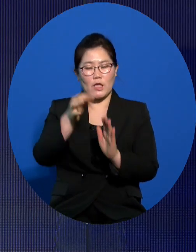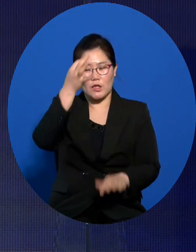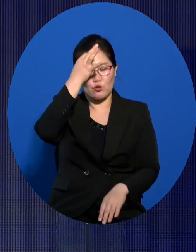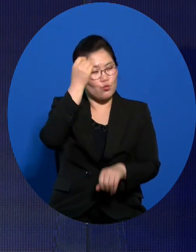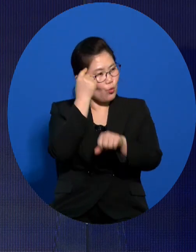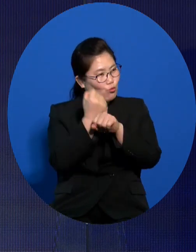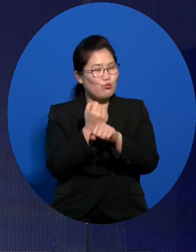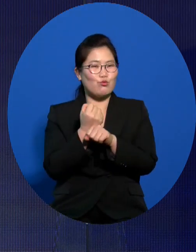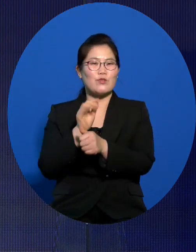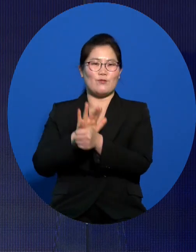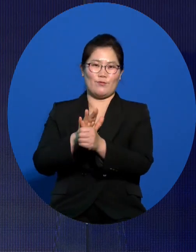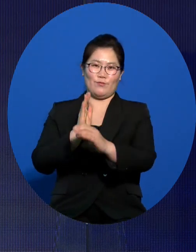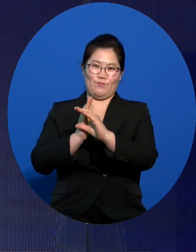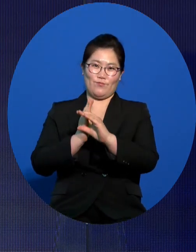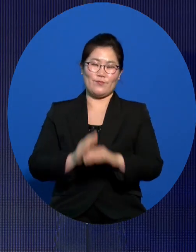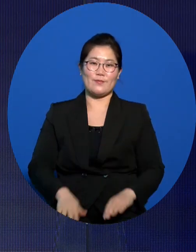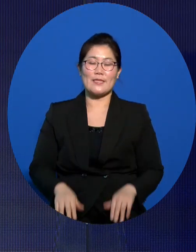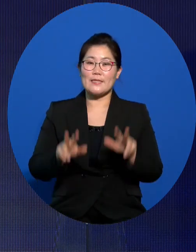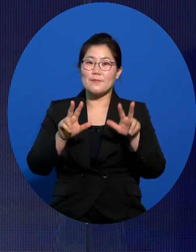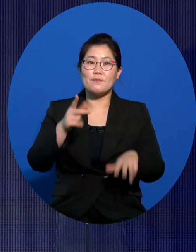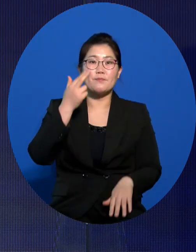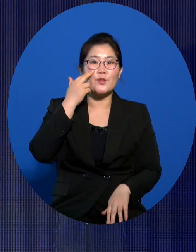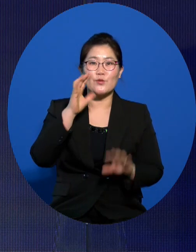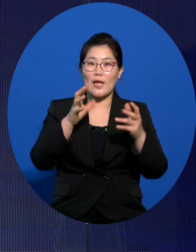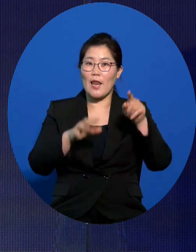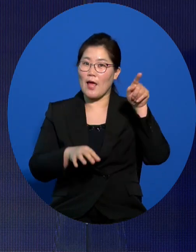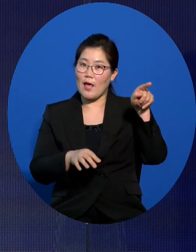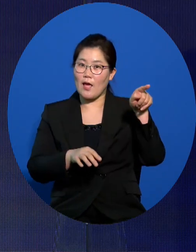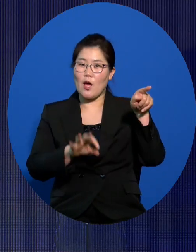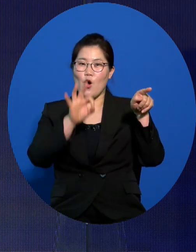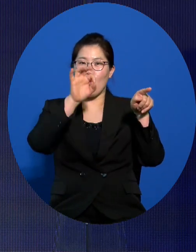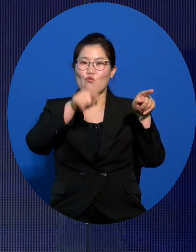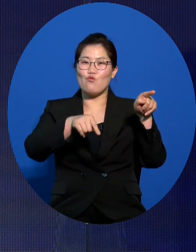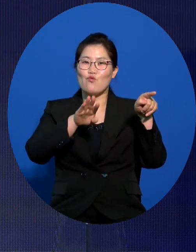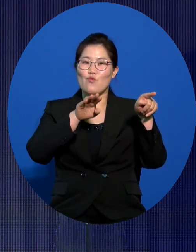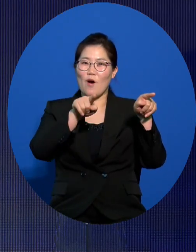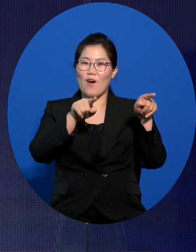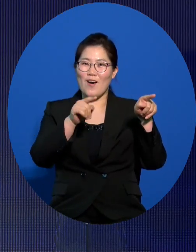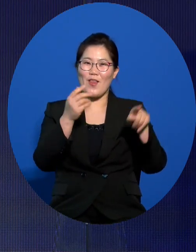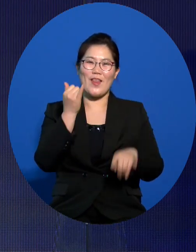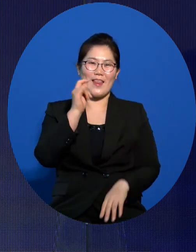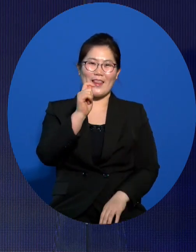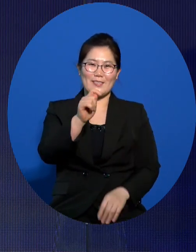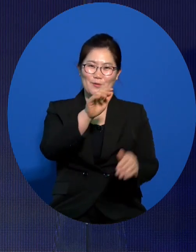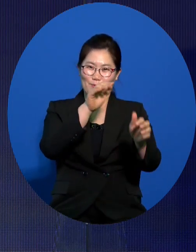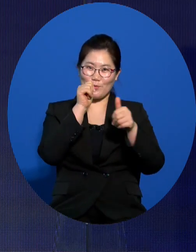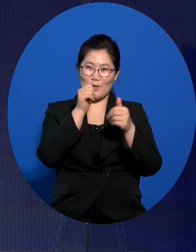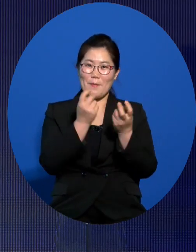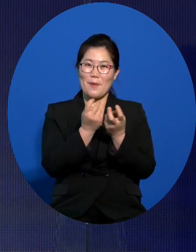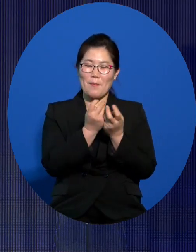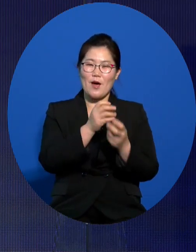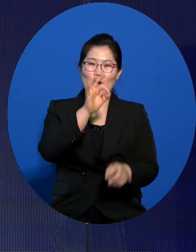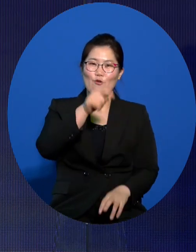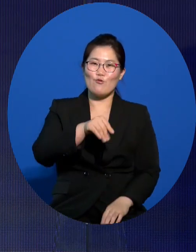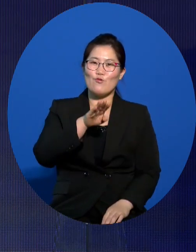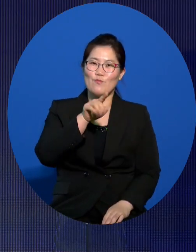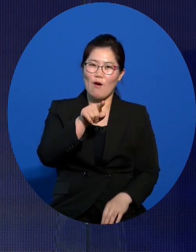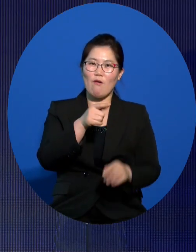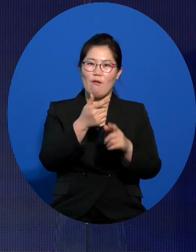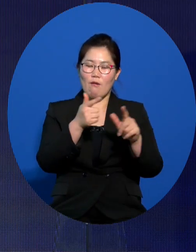first time that such an attempt was made here in Korea. I think that in the US, through Uber or Lyft, there were